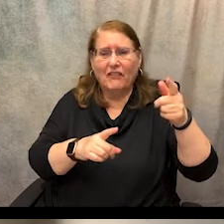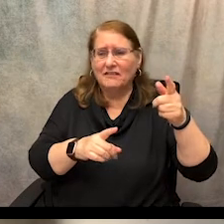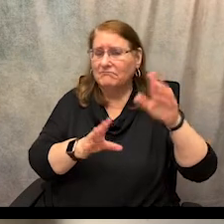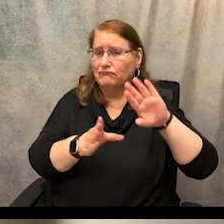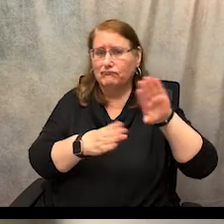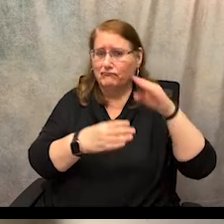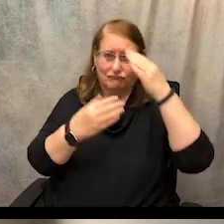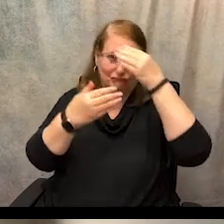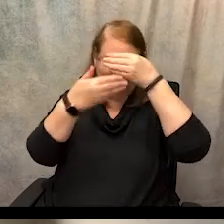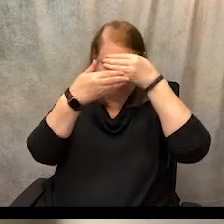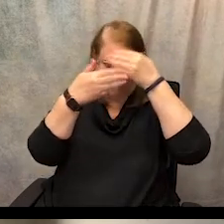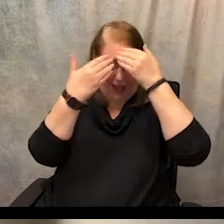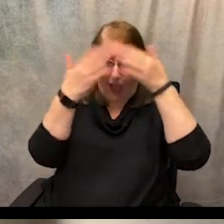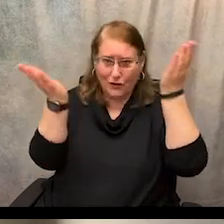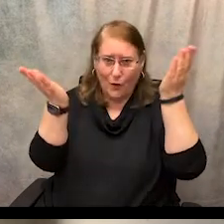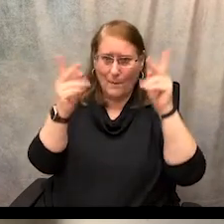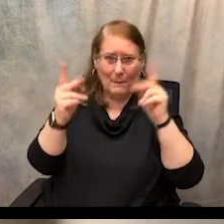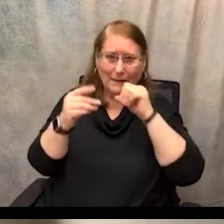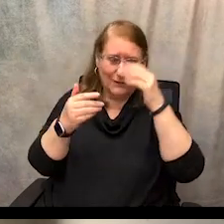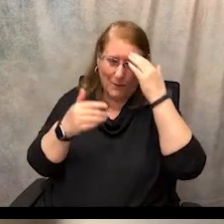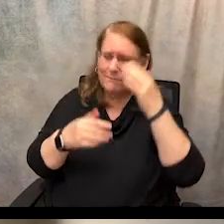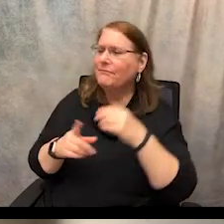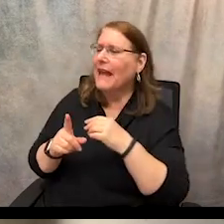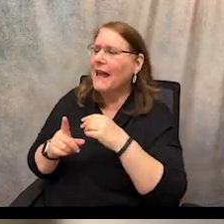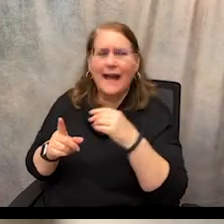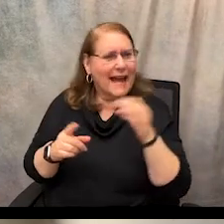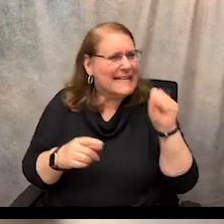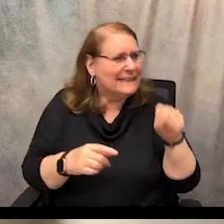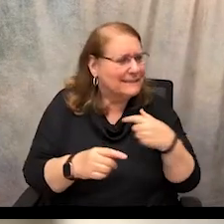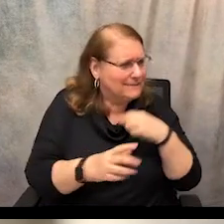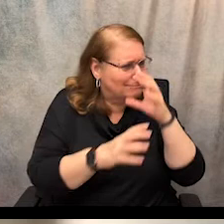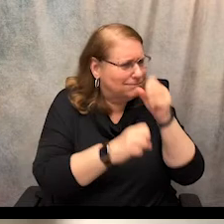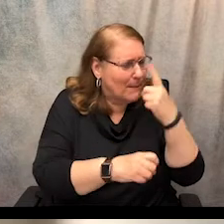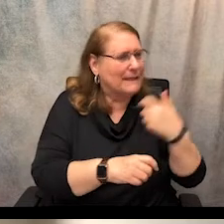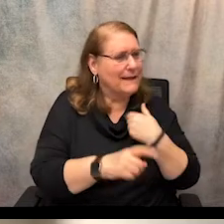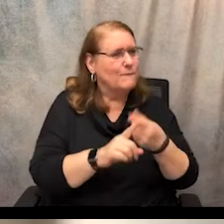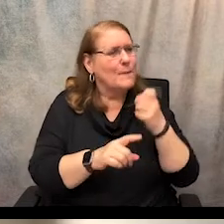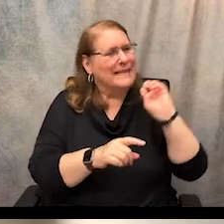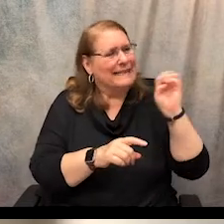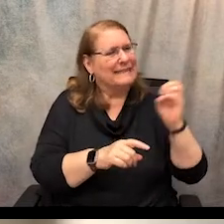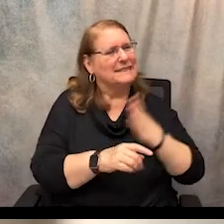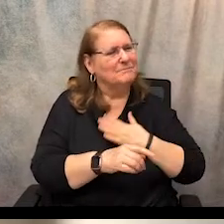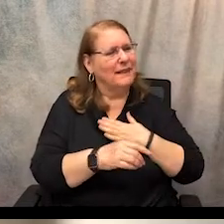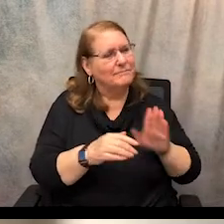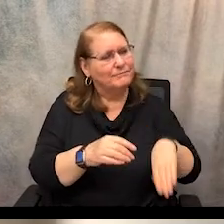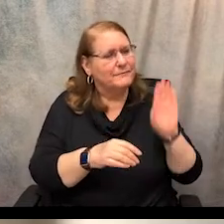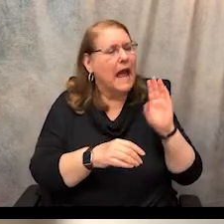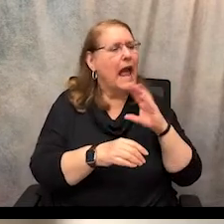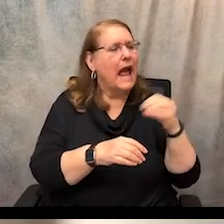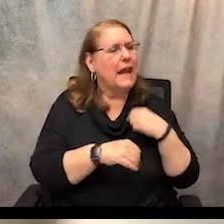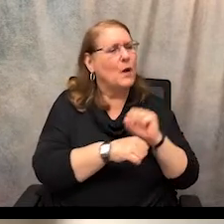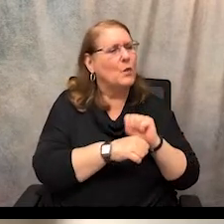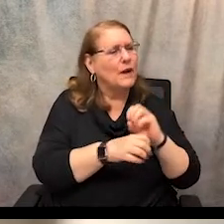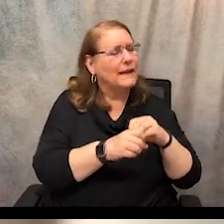pretty unknown. It was fascinating to me because I'm from the East Coast originally. I've done some work in the